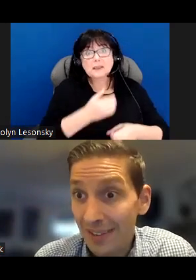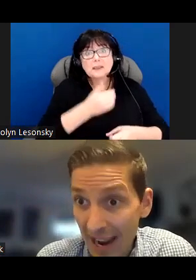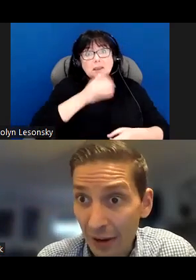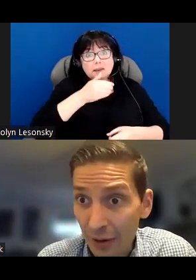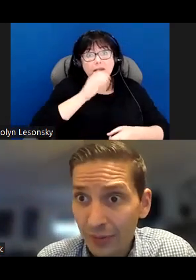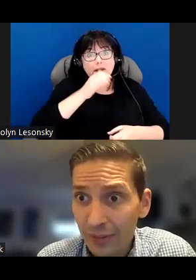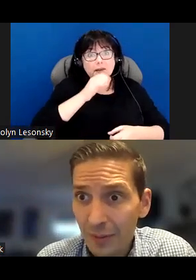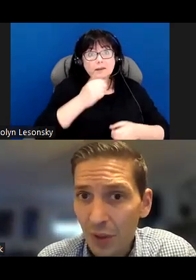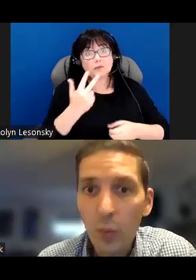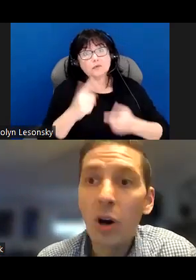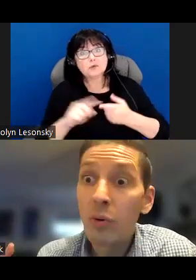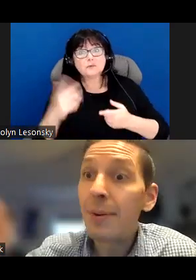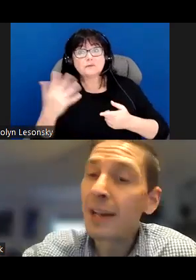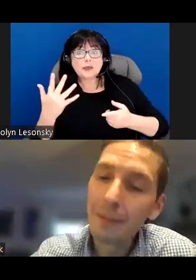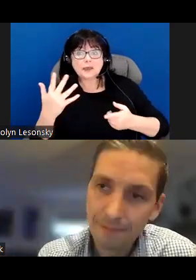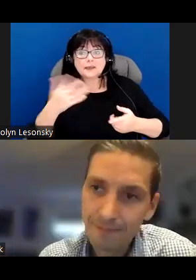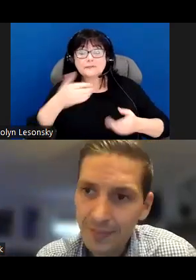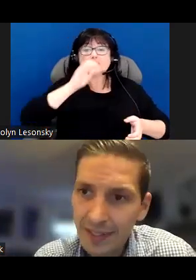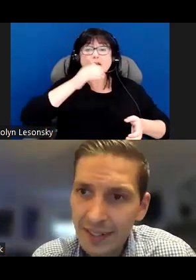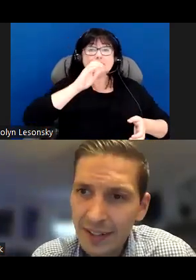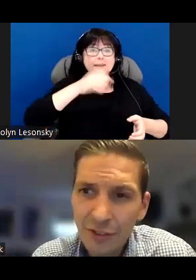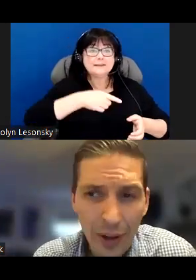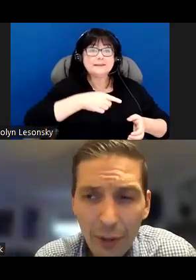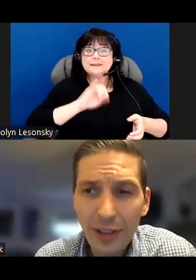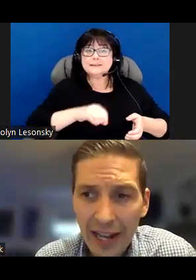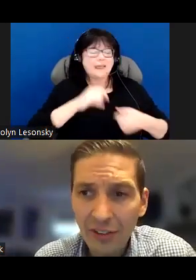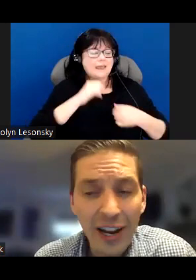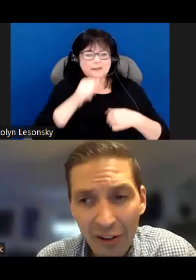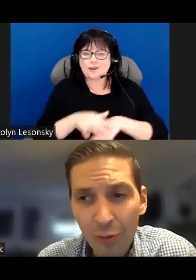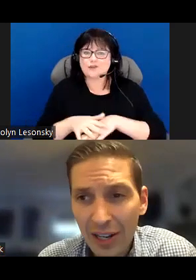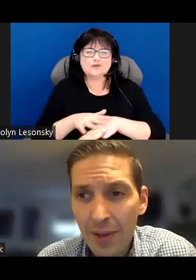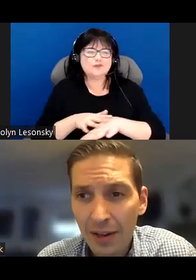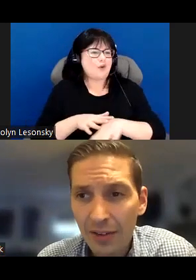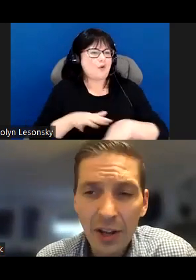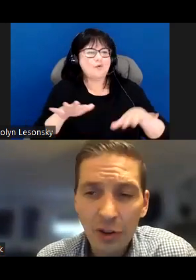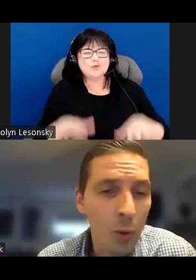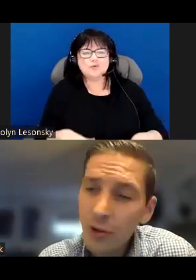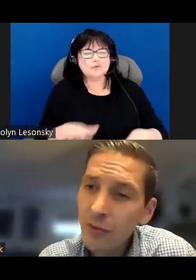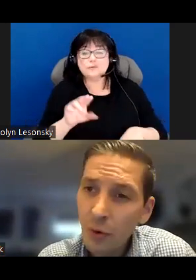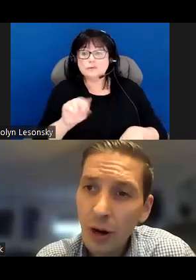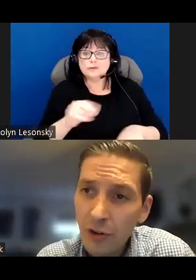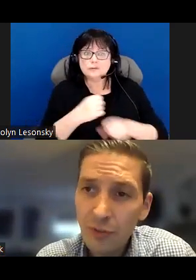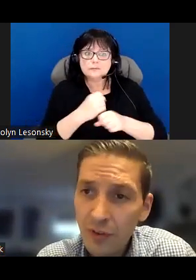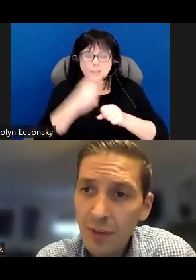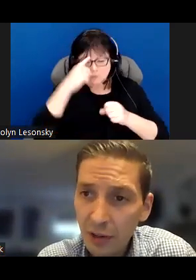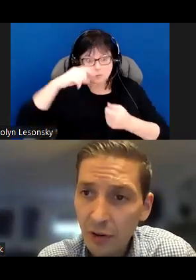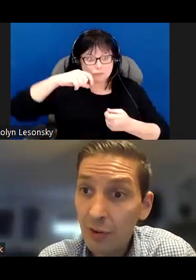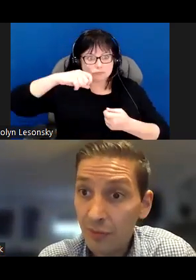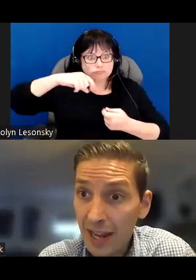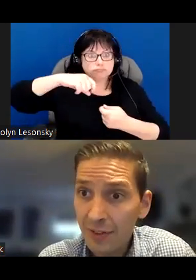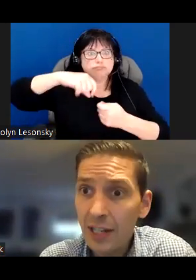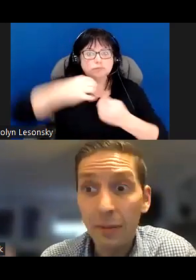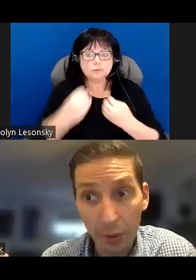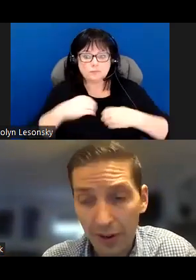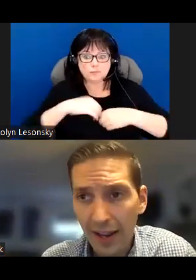our brain down, we are ramping it up. So Health Canada is going to actually recommend no more than 450 milligrams